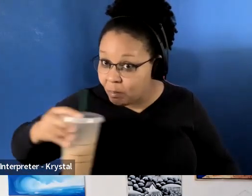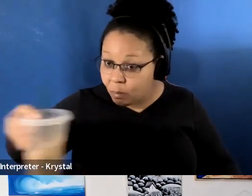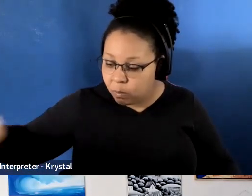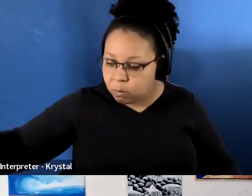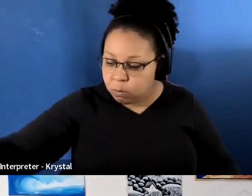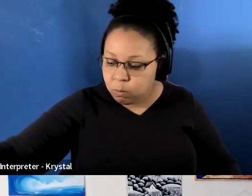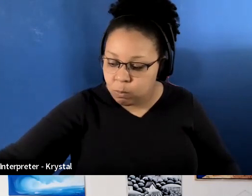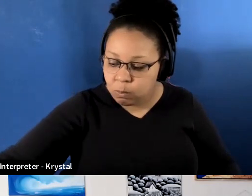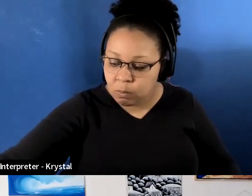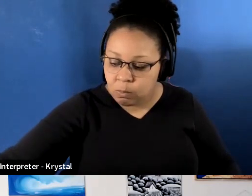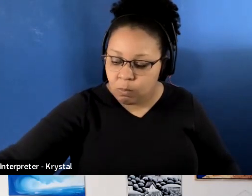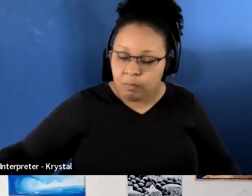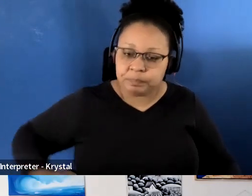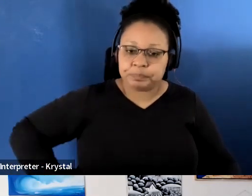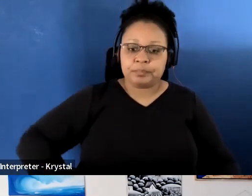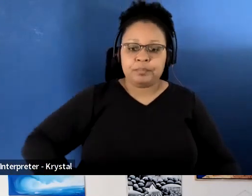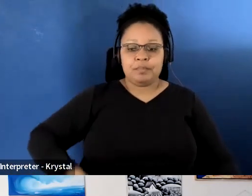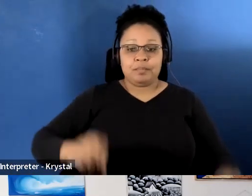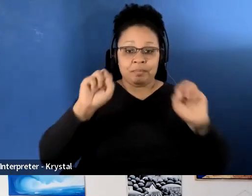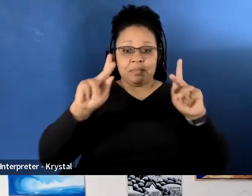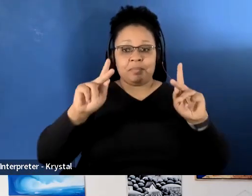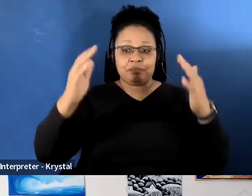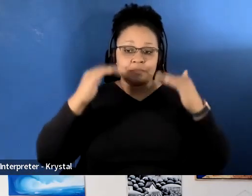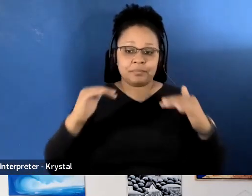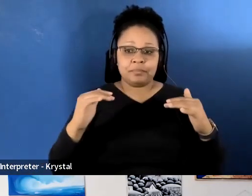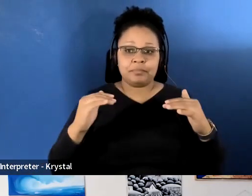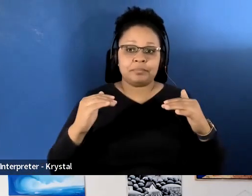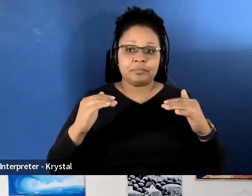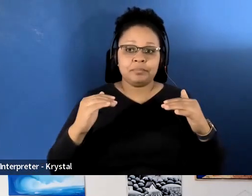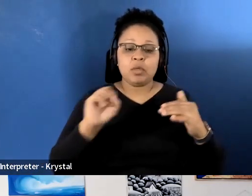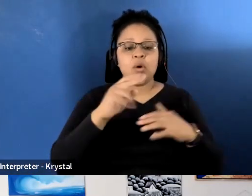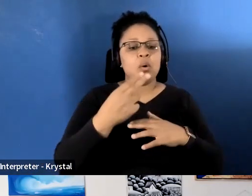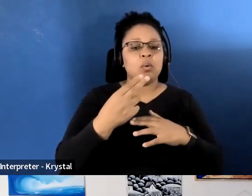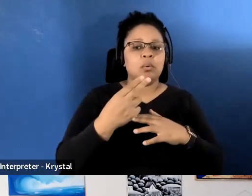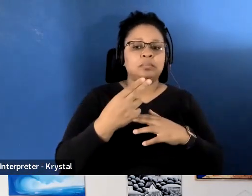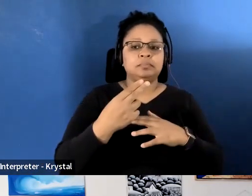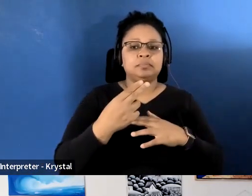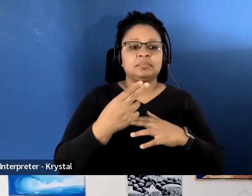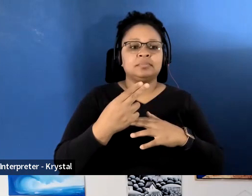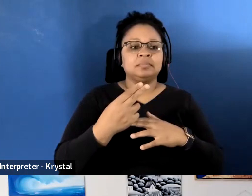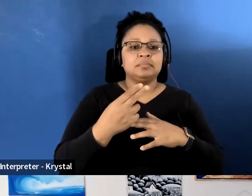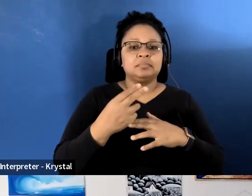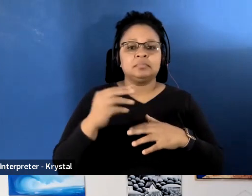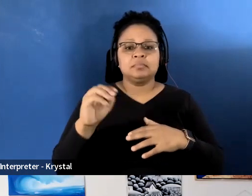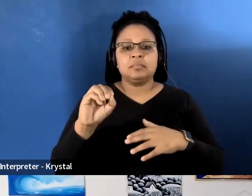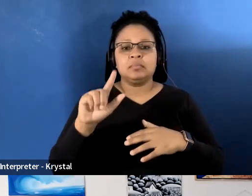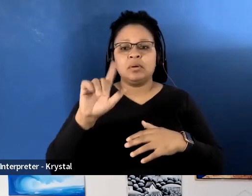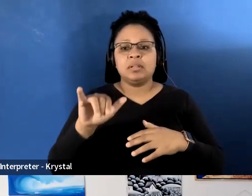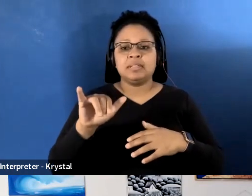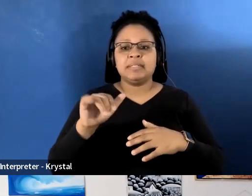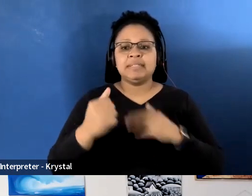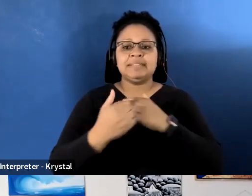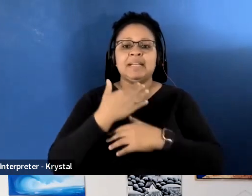All right, then let's see. I'm going to Molly. Molly's sent me deep